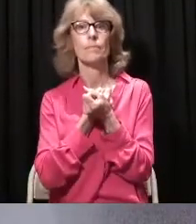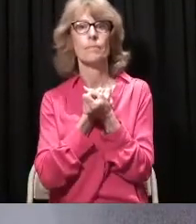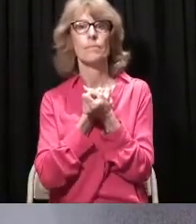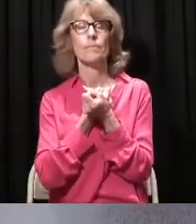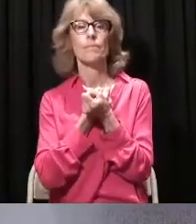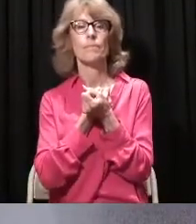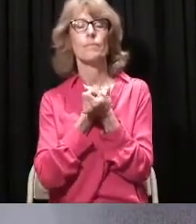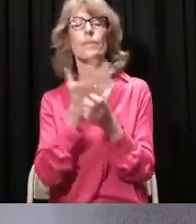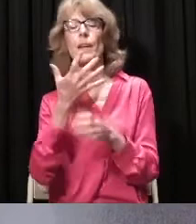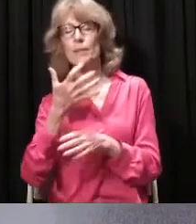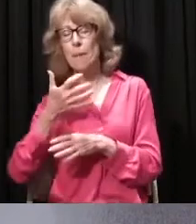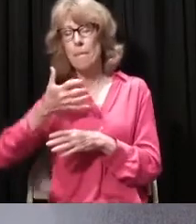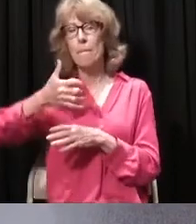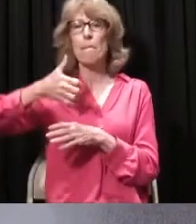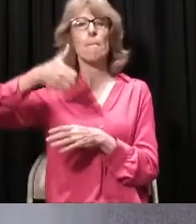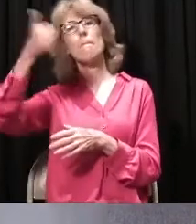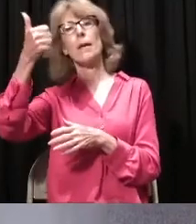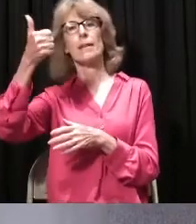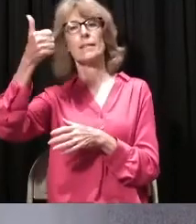you. And here's the deal.